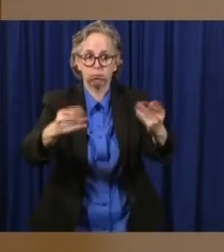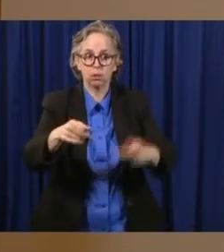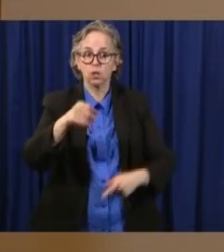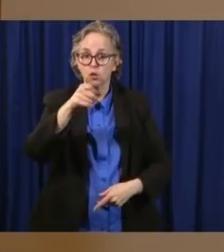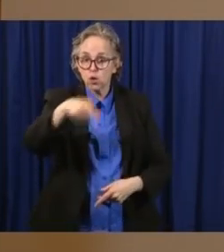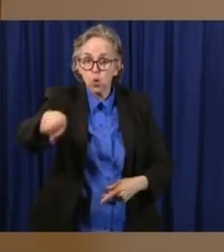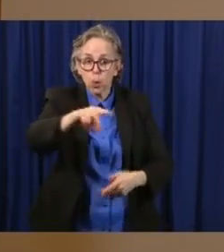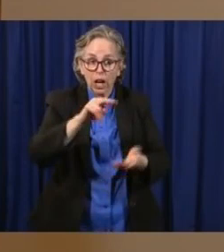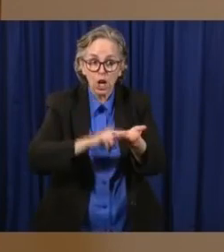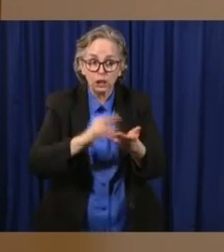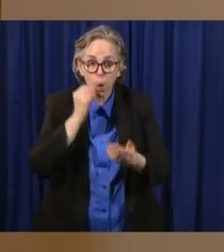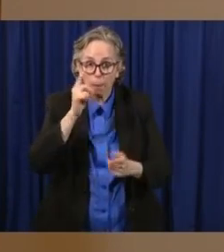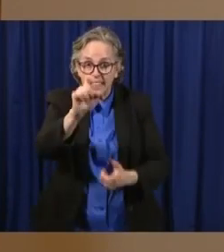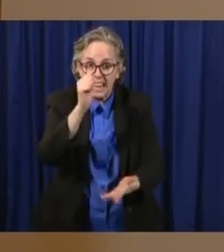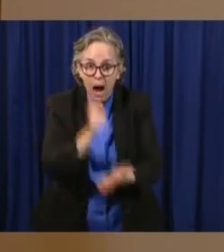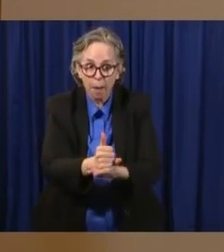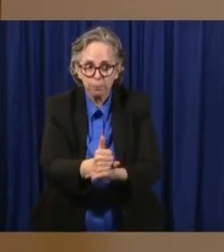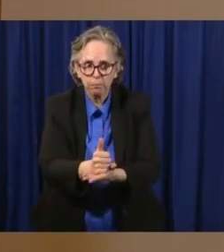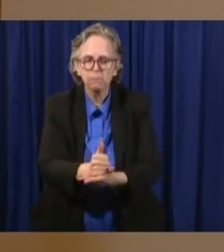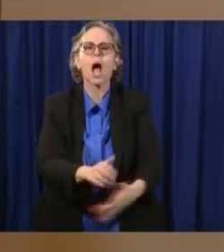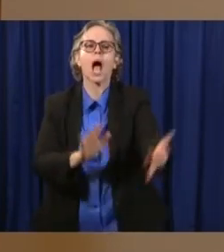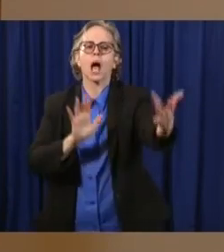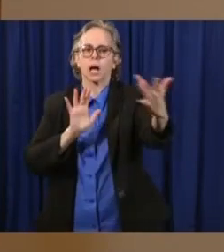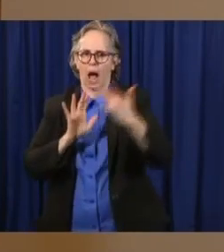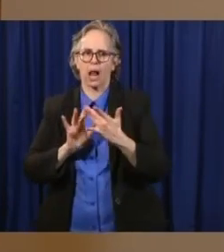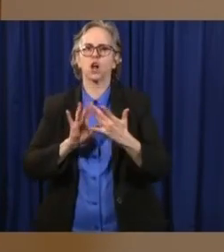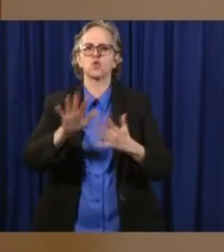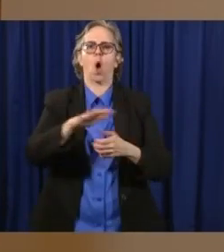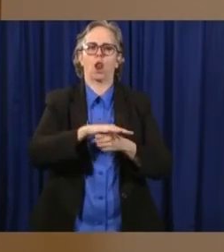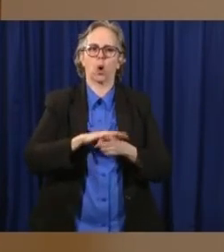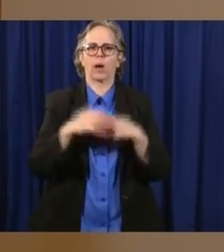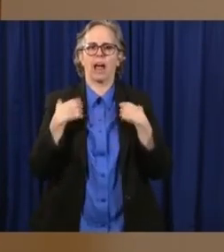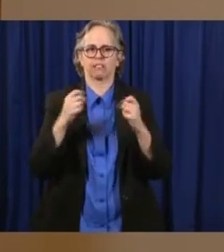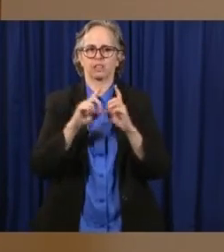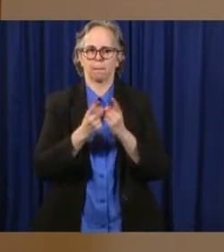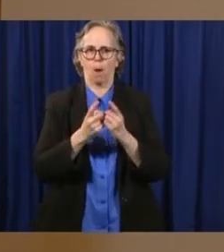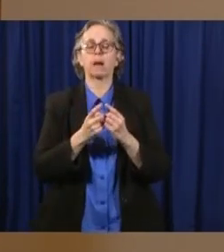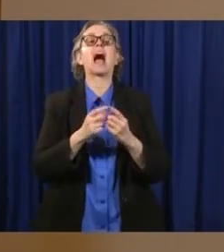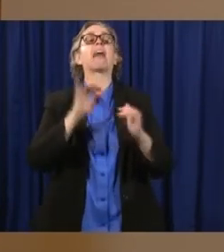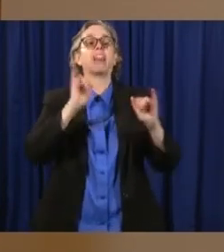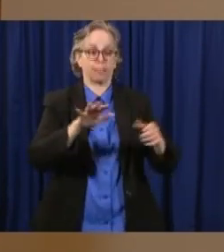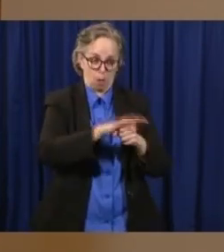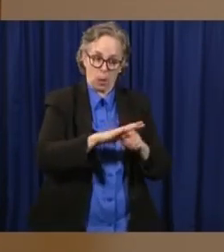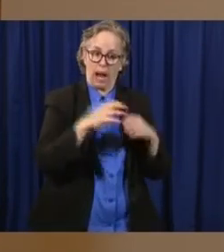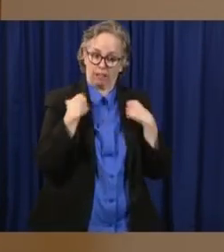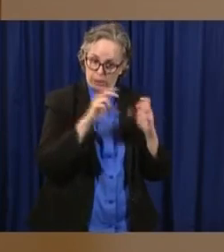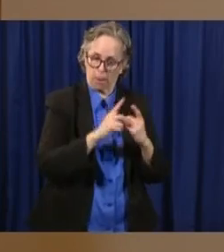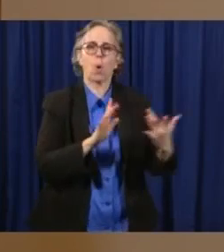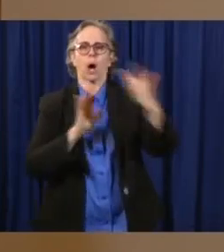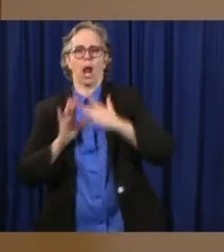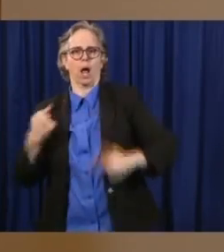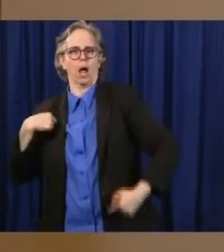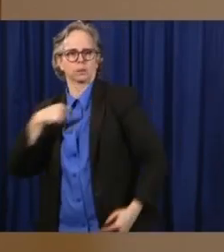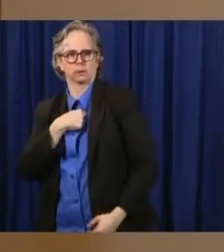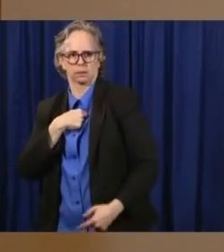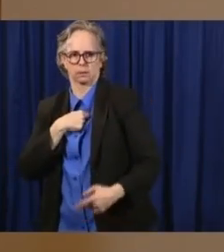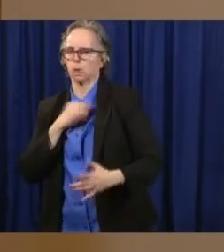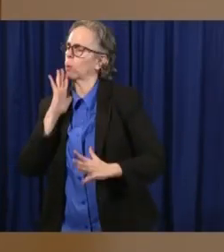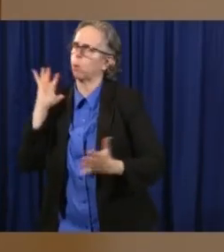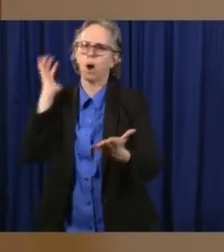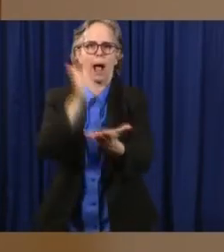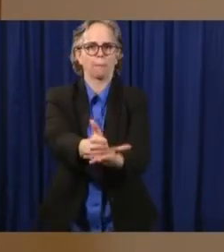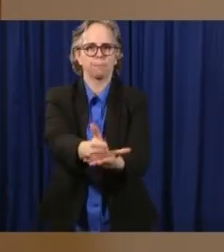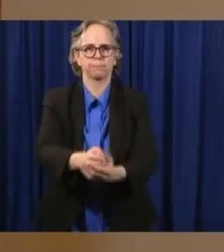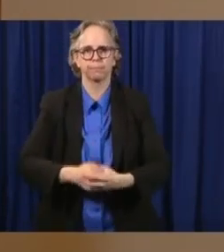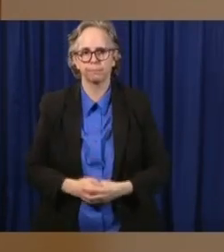local health department. They will reach out to us and we will be there with you. Social determinants. So this is all of the conditions that